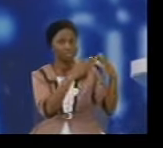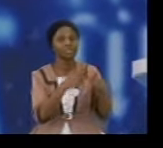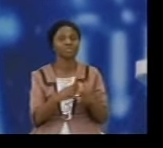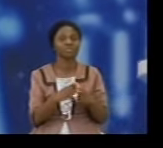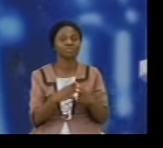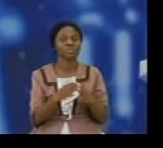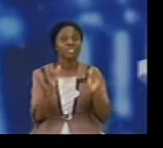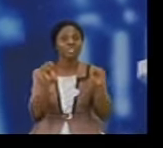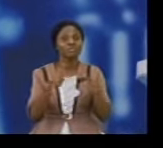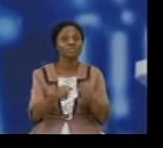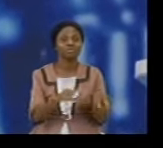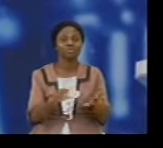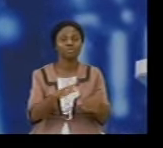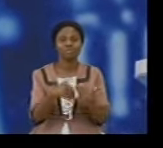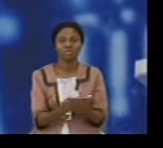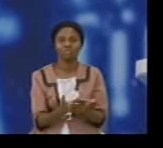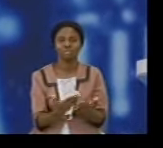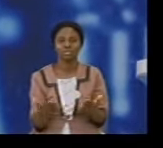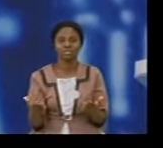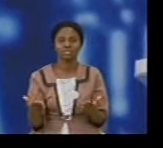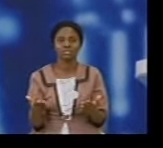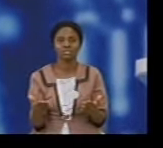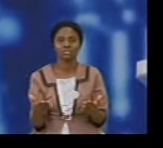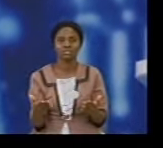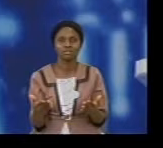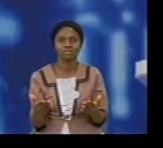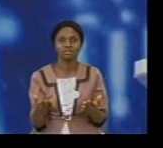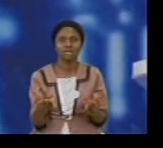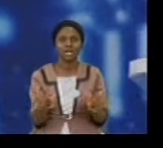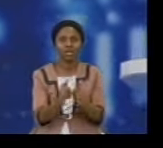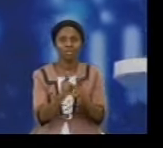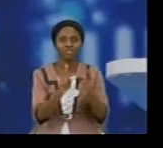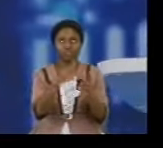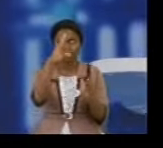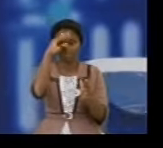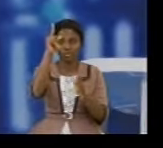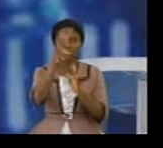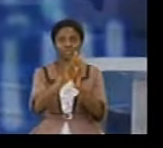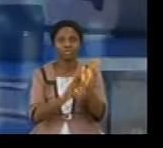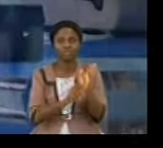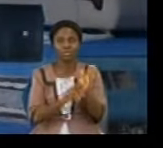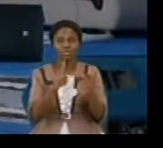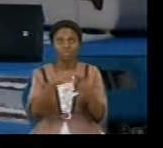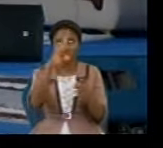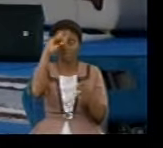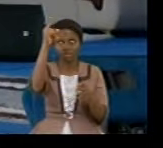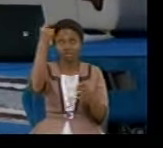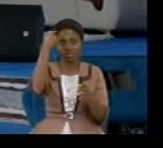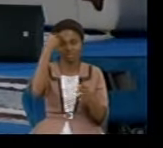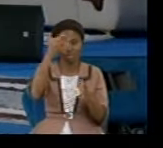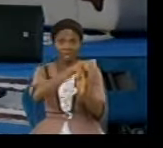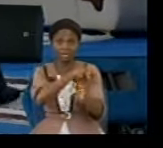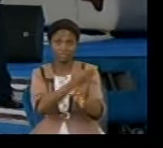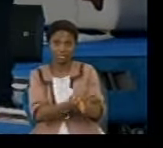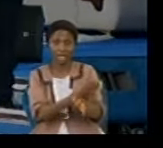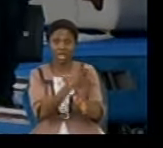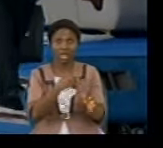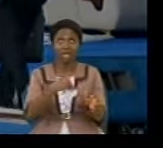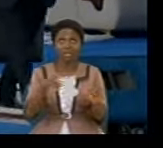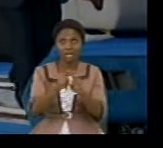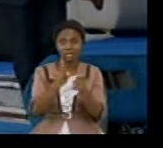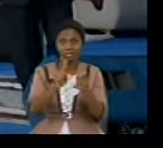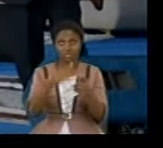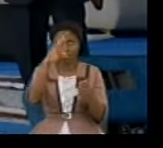do all things according to his will, according to his mind, according to his purpose, according